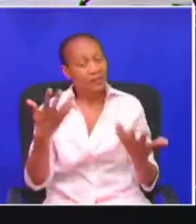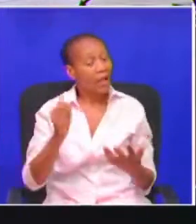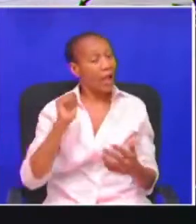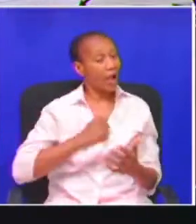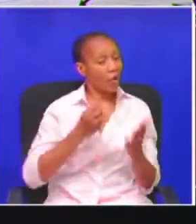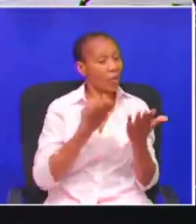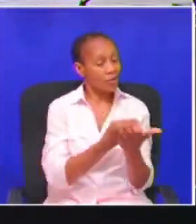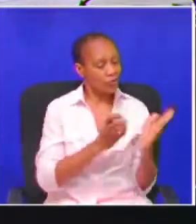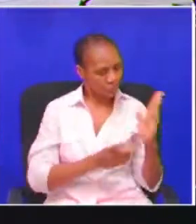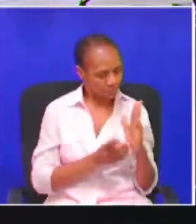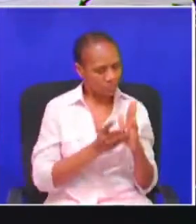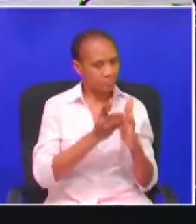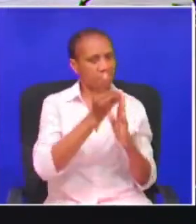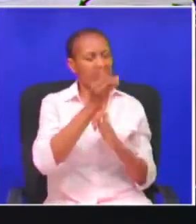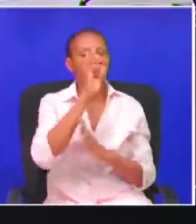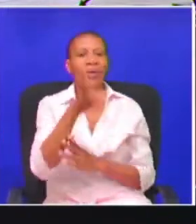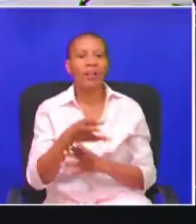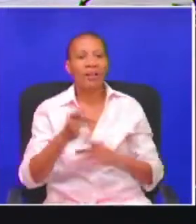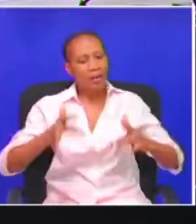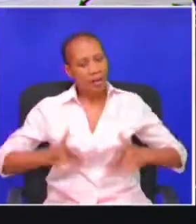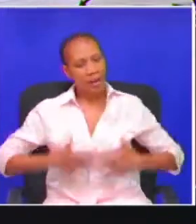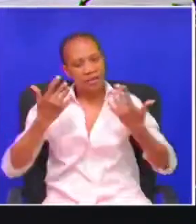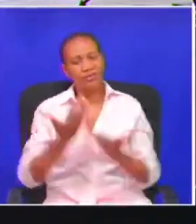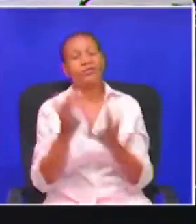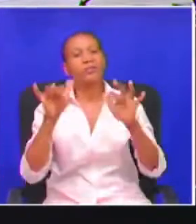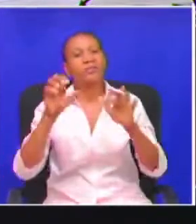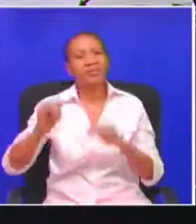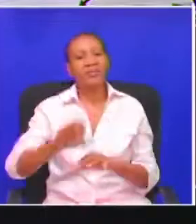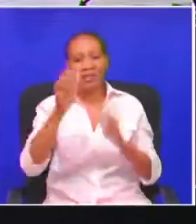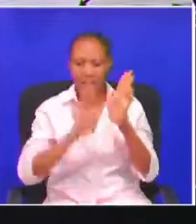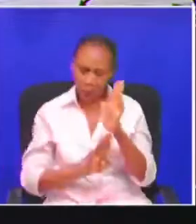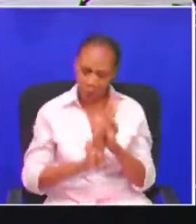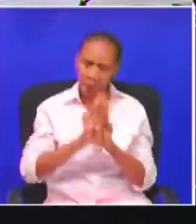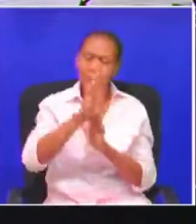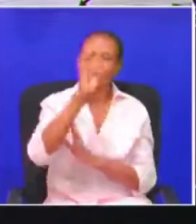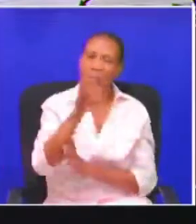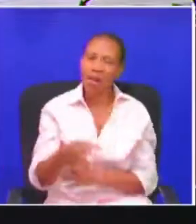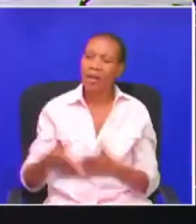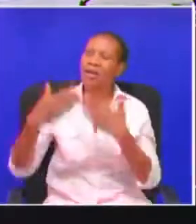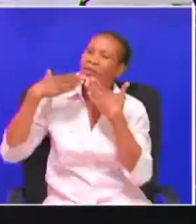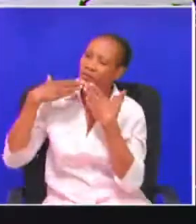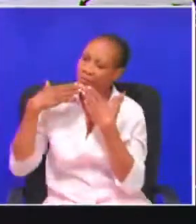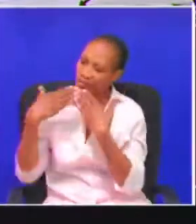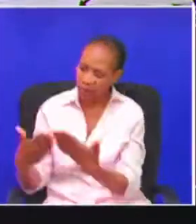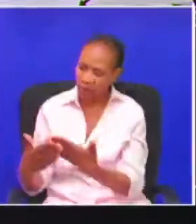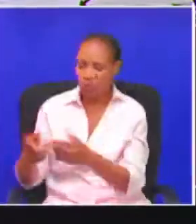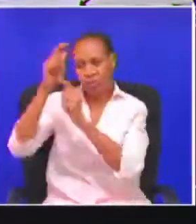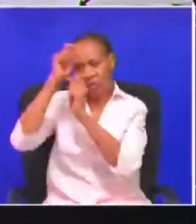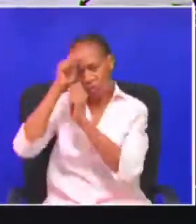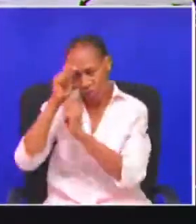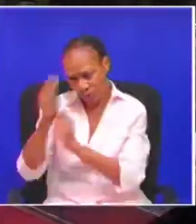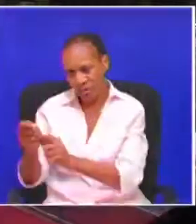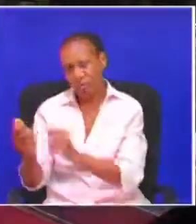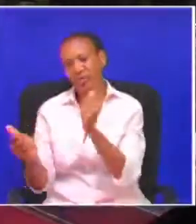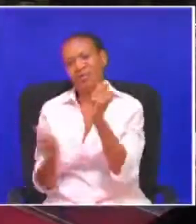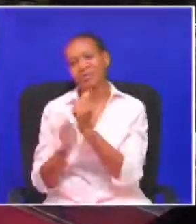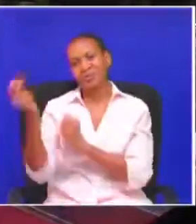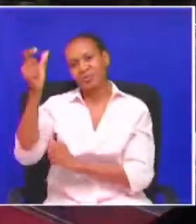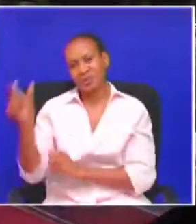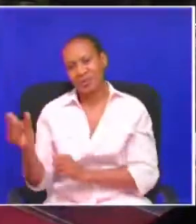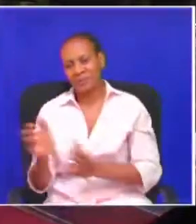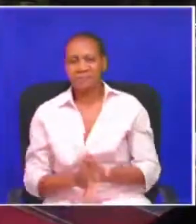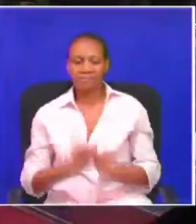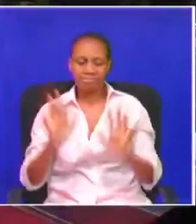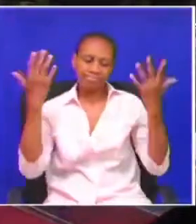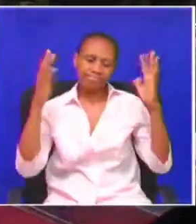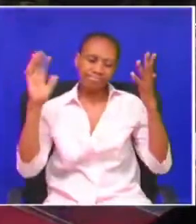economy to improve the livelihoods of all South Africans. Thank you, Honorable Deputy Speaker.